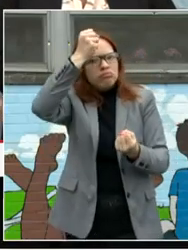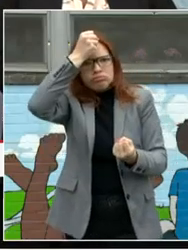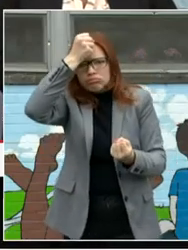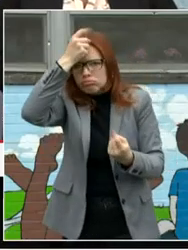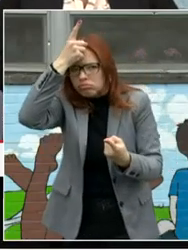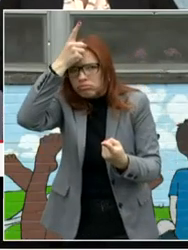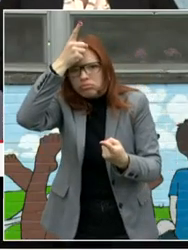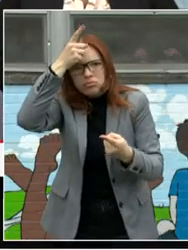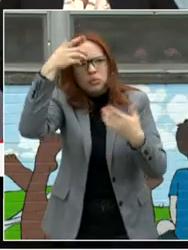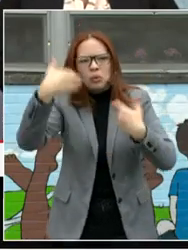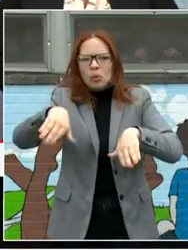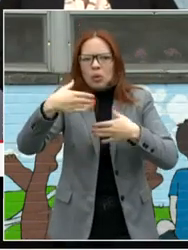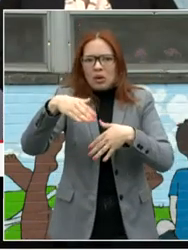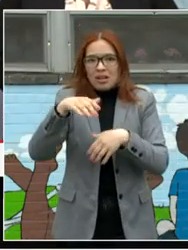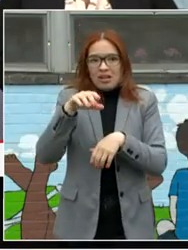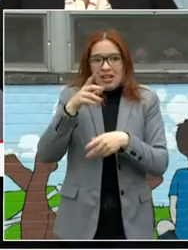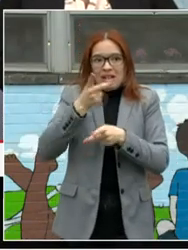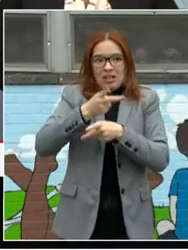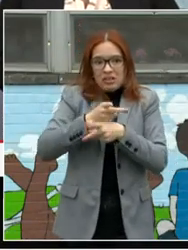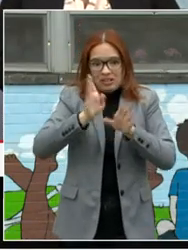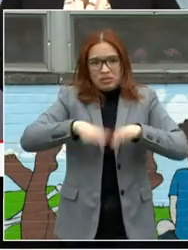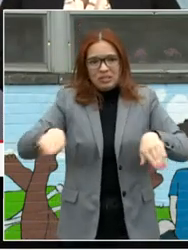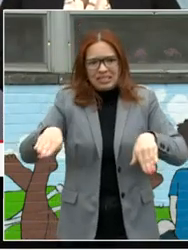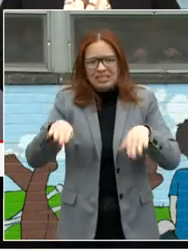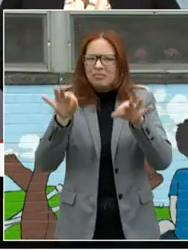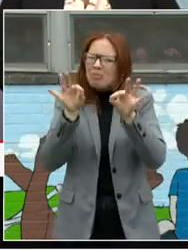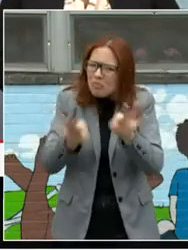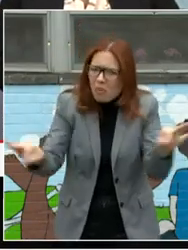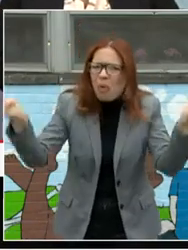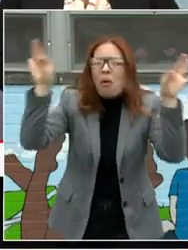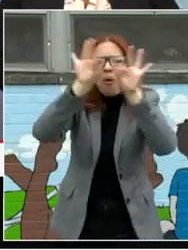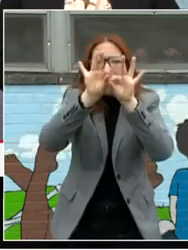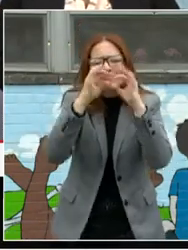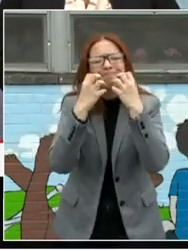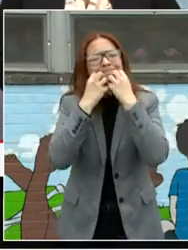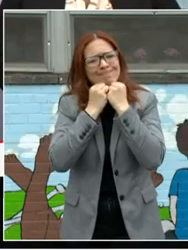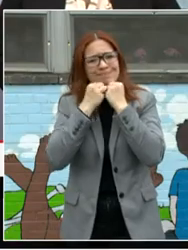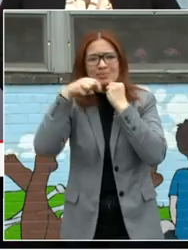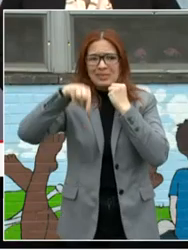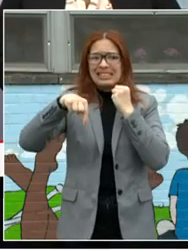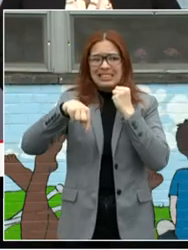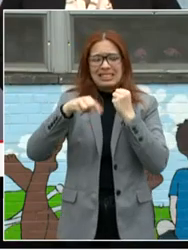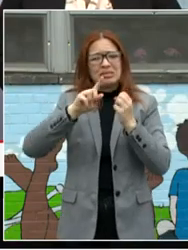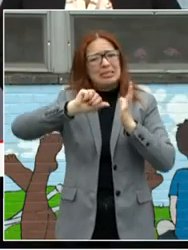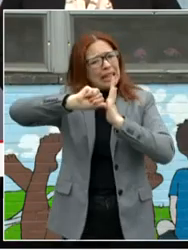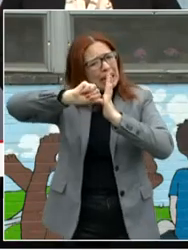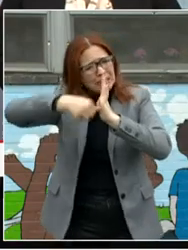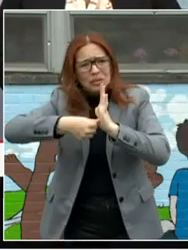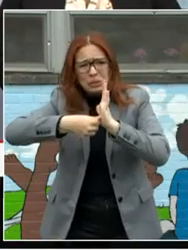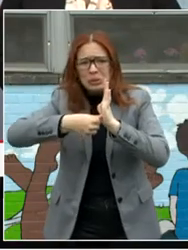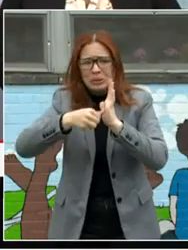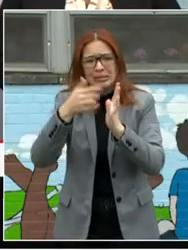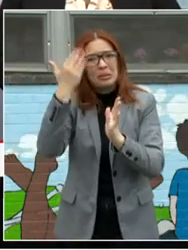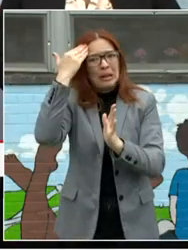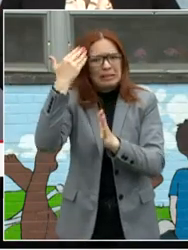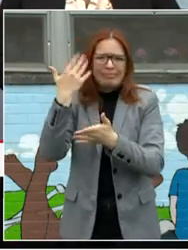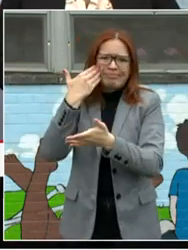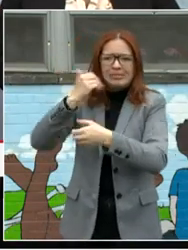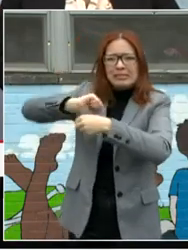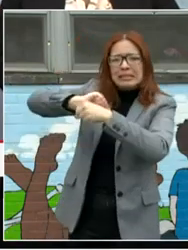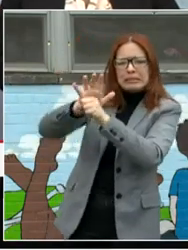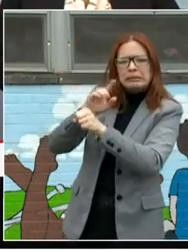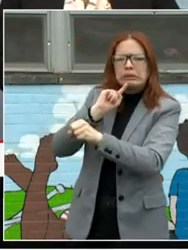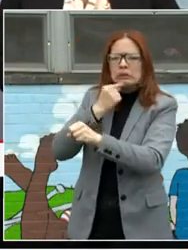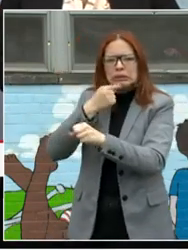are to our families, as we always did, but it was certainly highlighted during the pandemic.